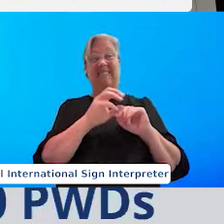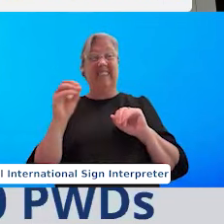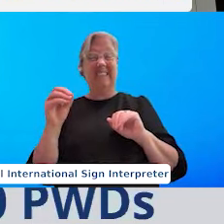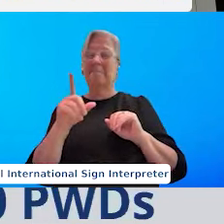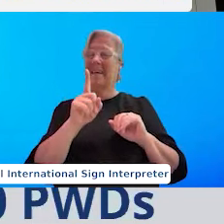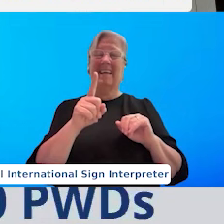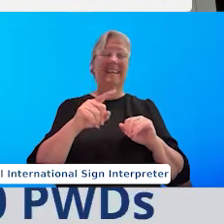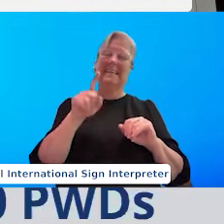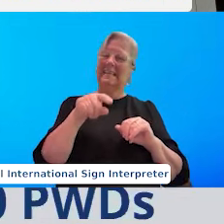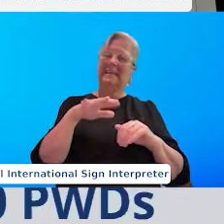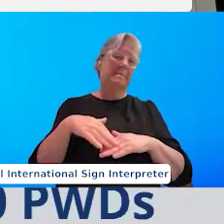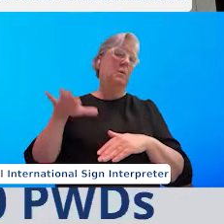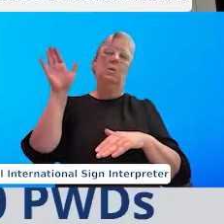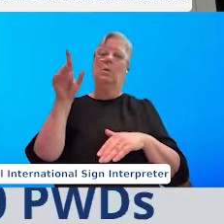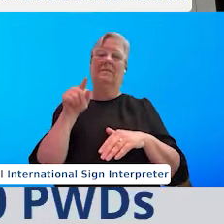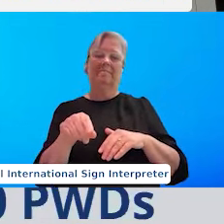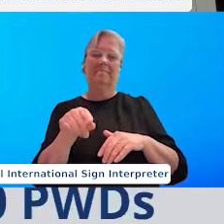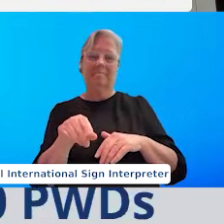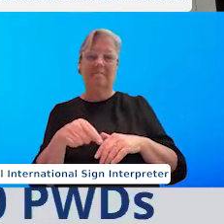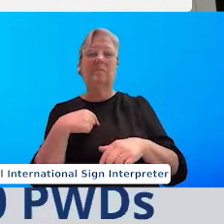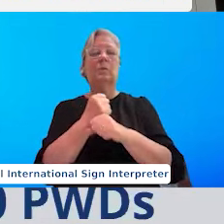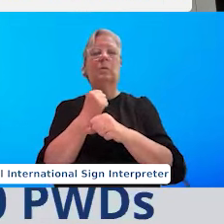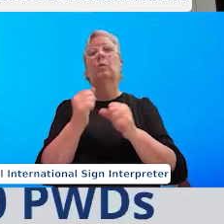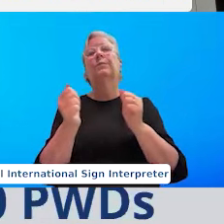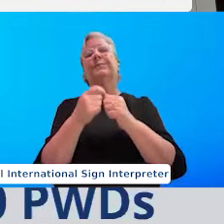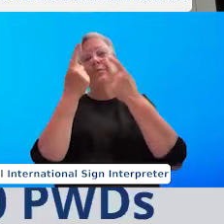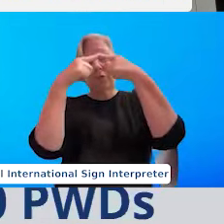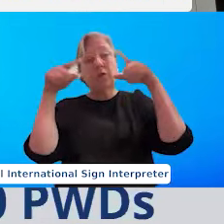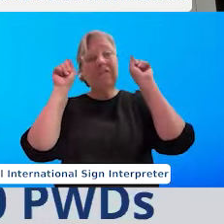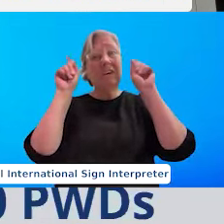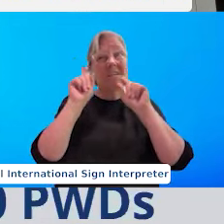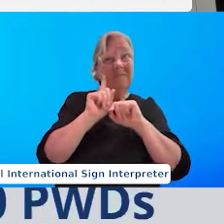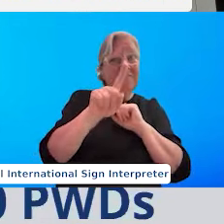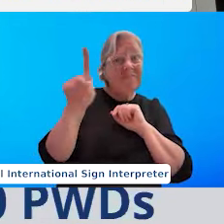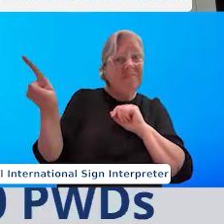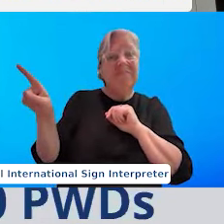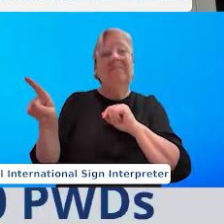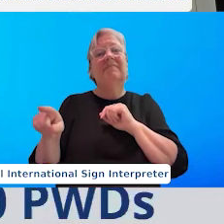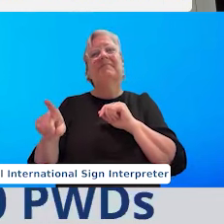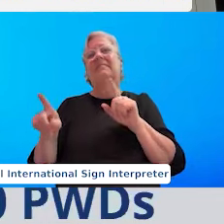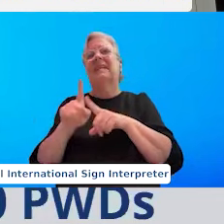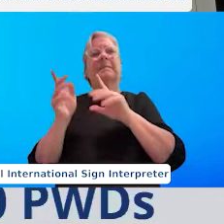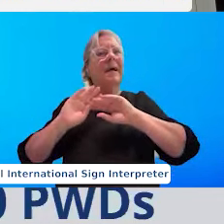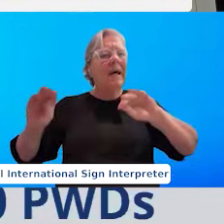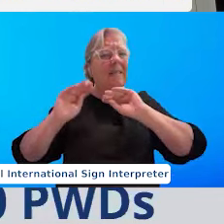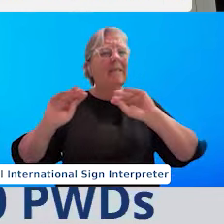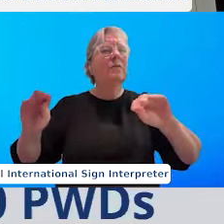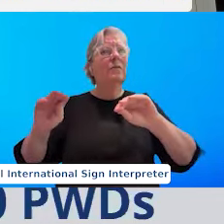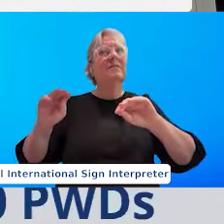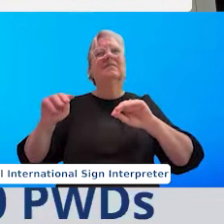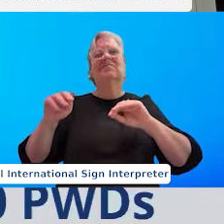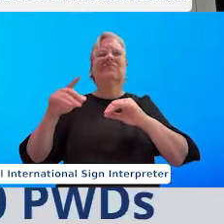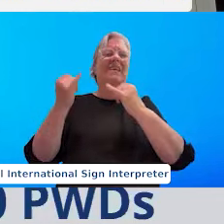department. And now we have around 2,000 like people, which of course the needed is over